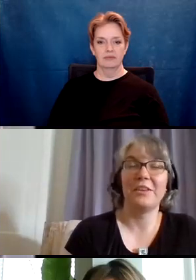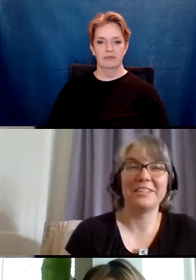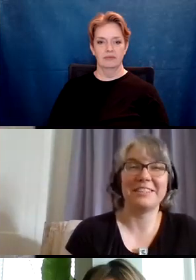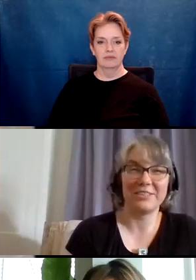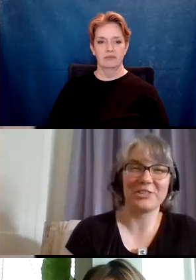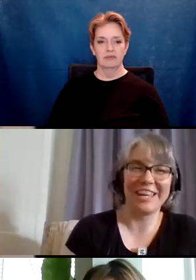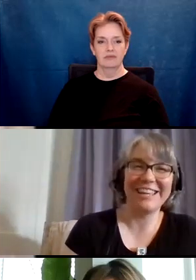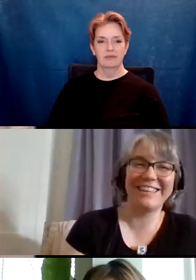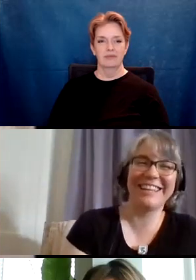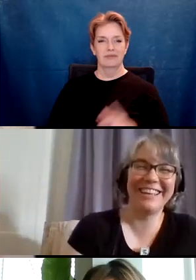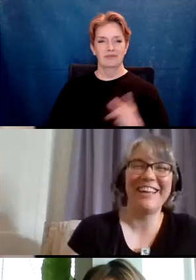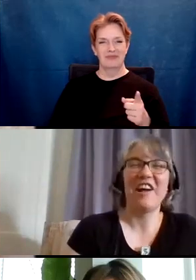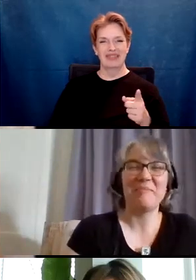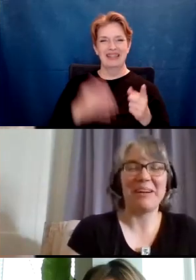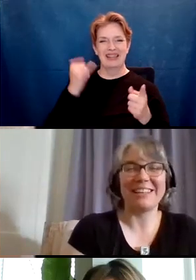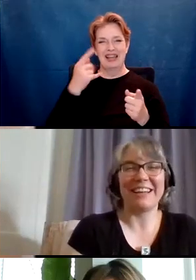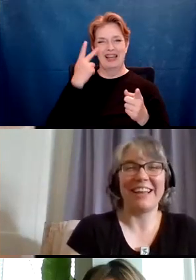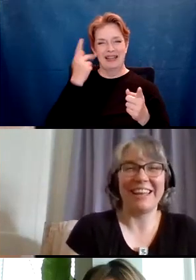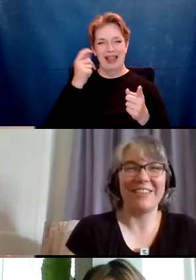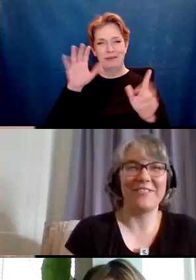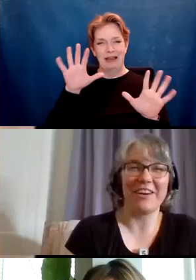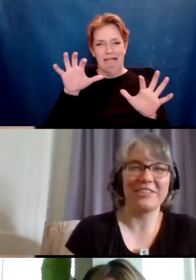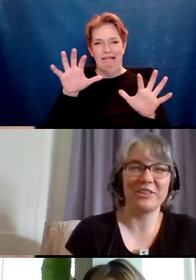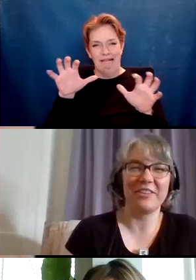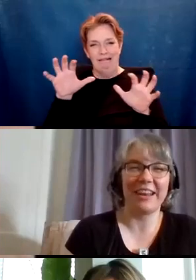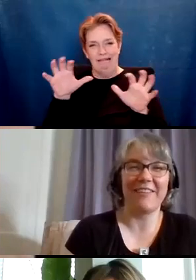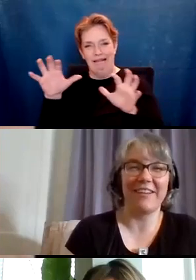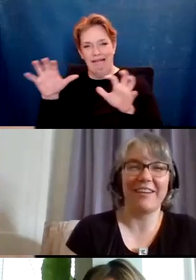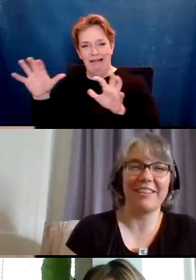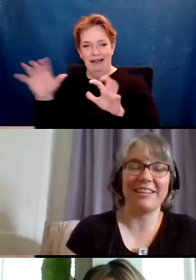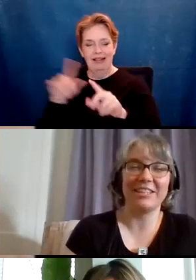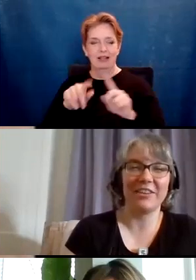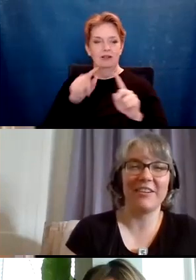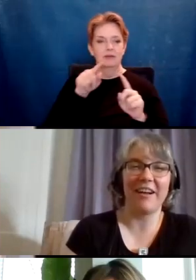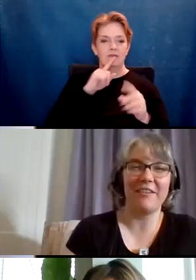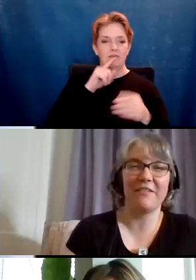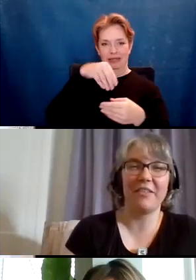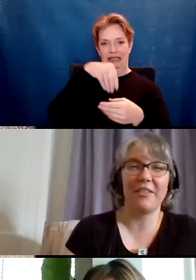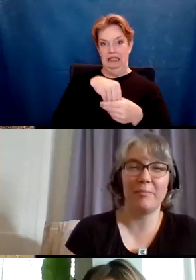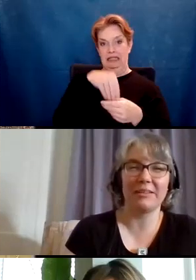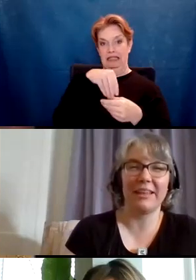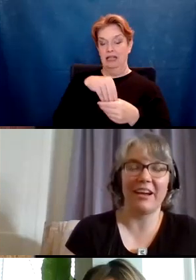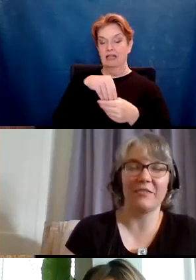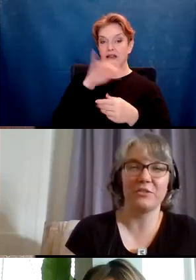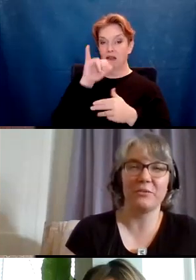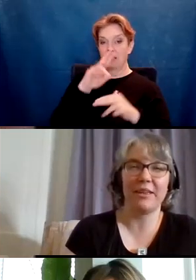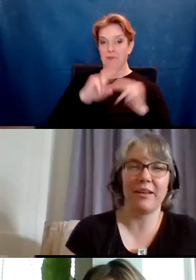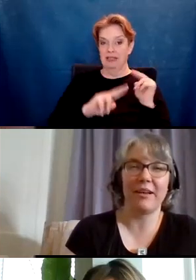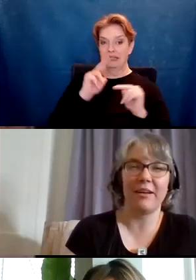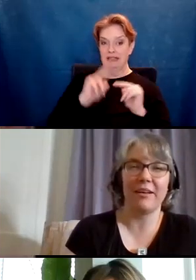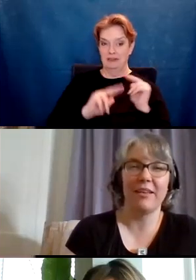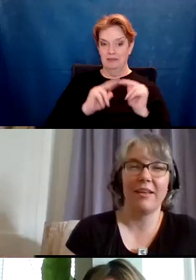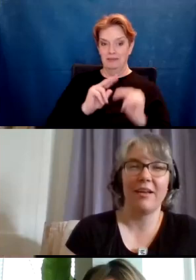The video is a little jerky, but we are showing now the interior of the building after